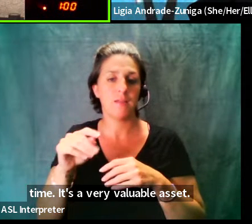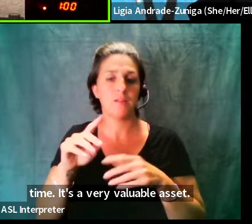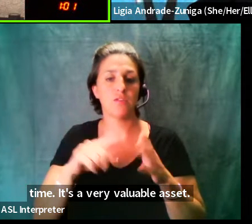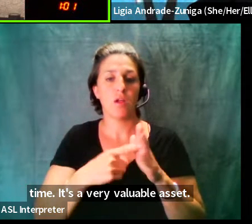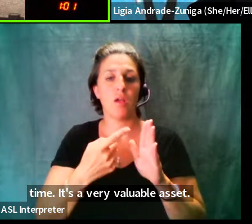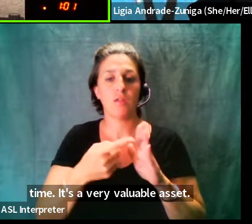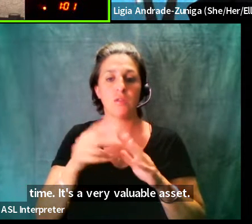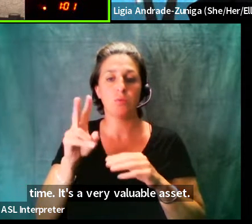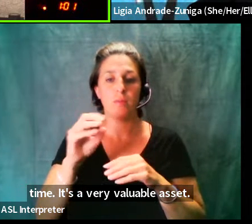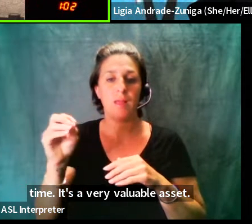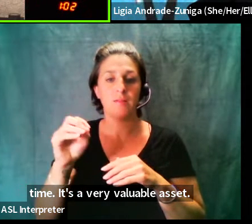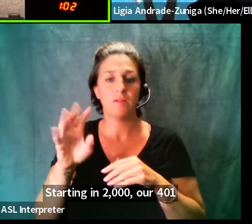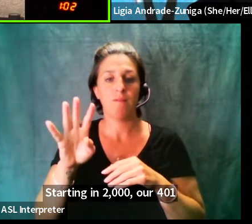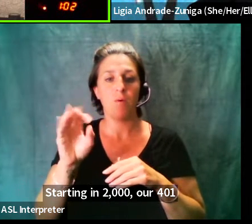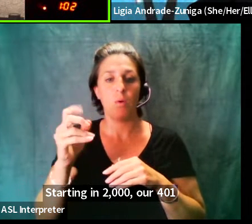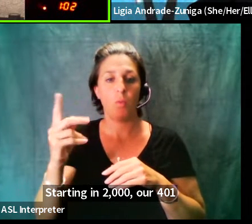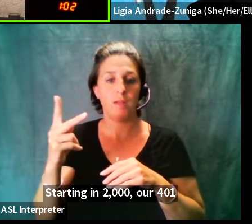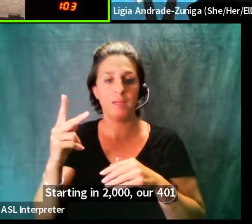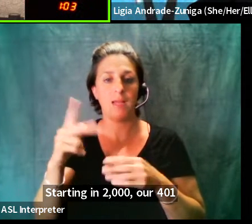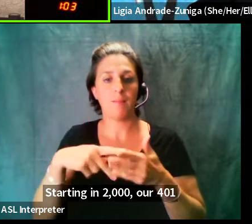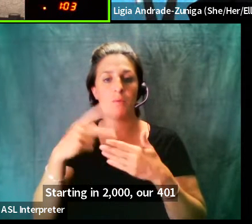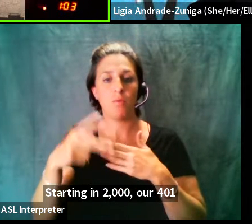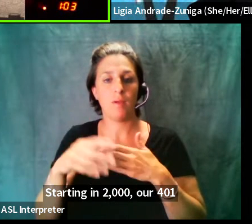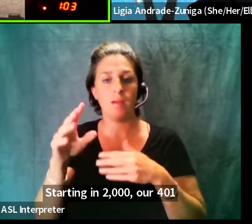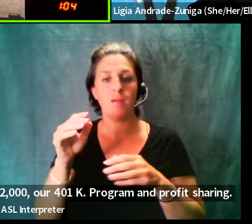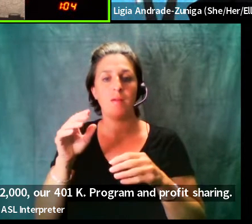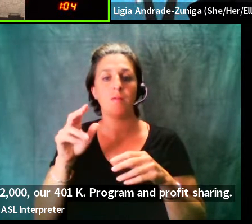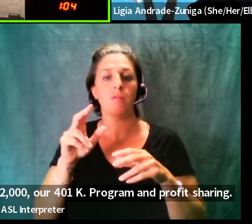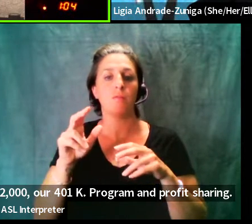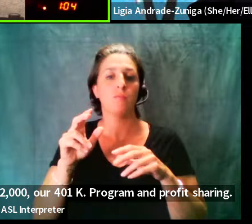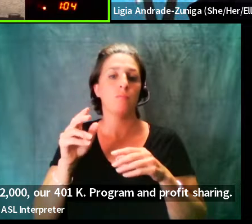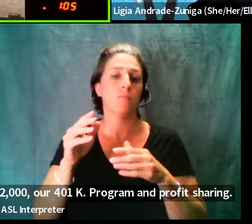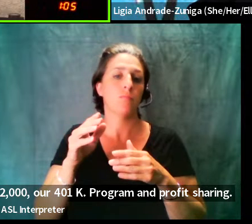program and profit sharing has accrued $8.7 million.